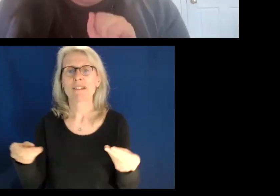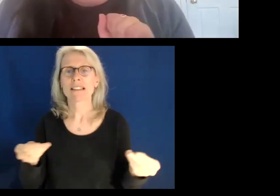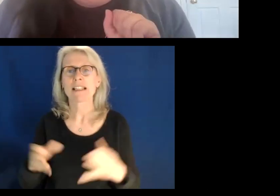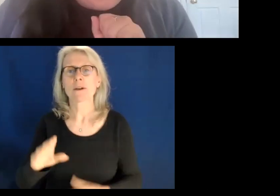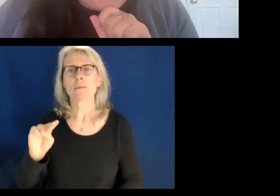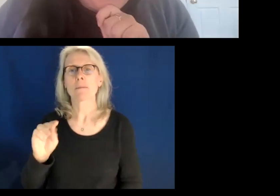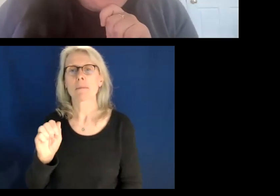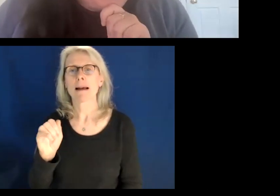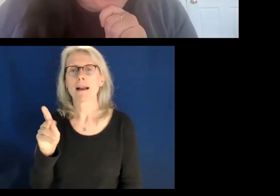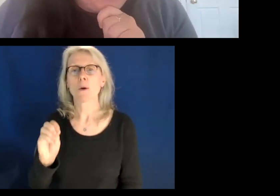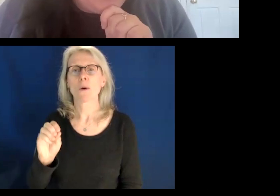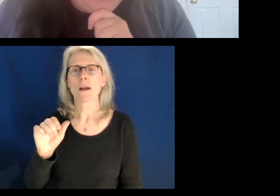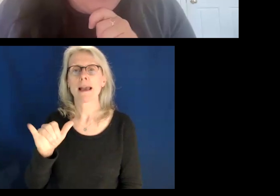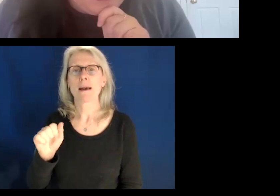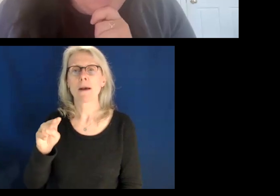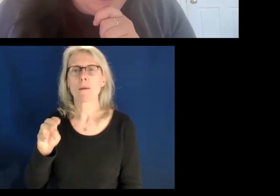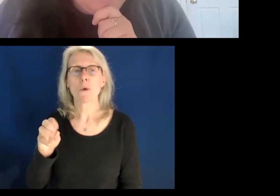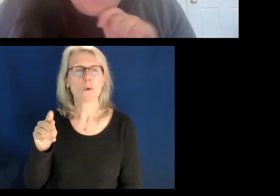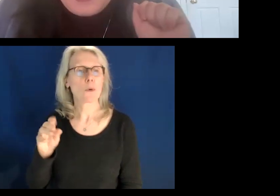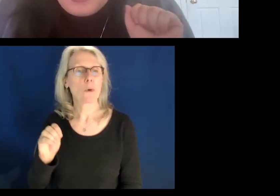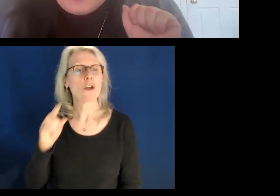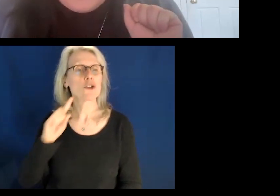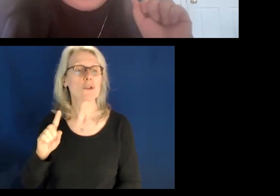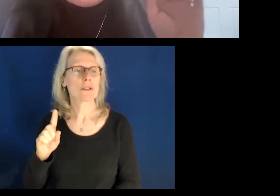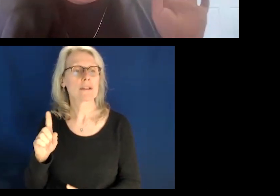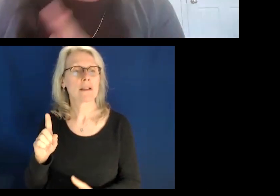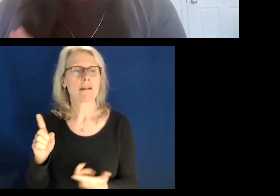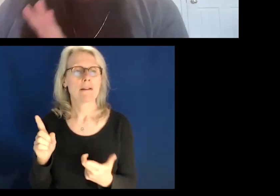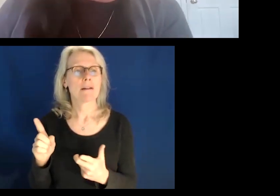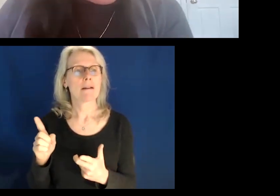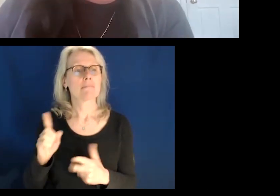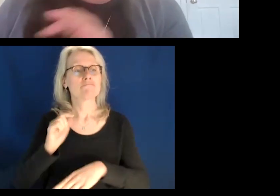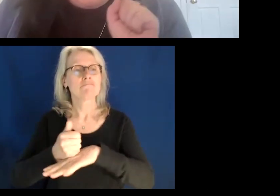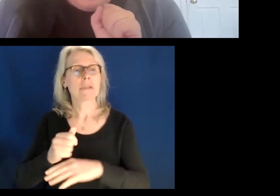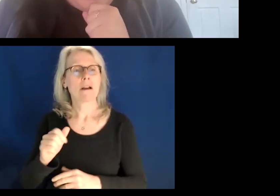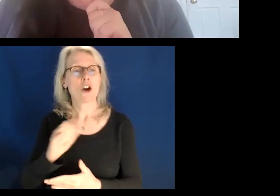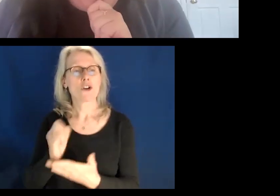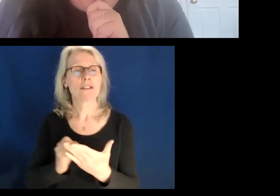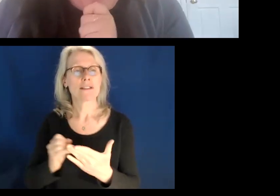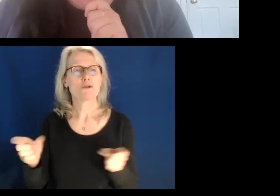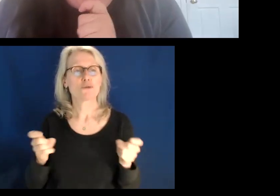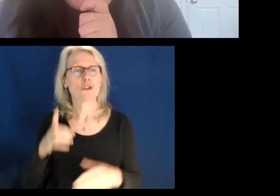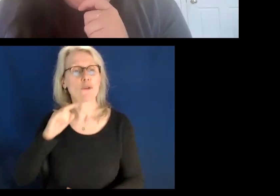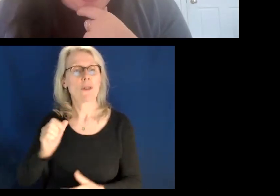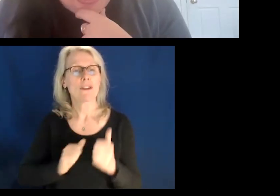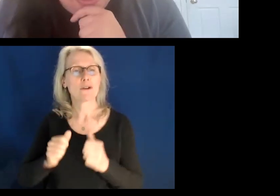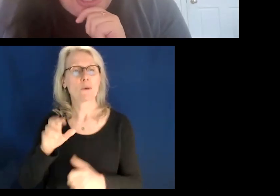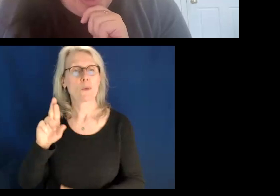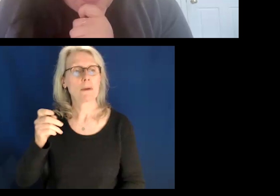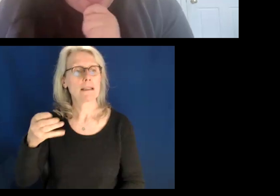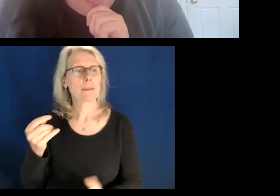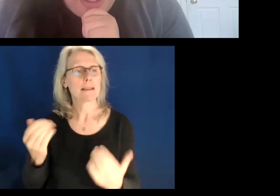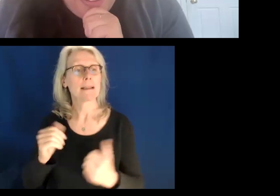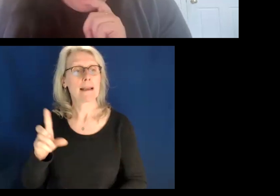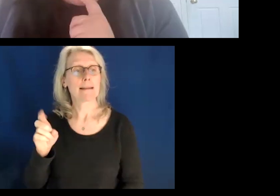is the co-founder and artistic director of Theater Replacement. We have Derek Chan, a playwright, director, translator,